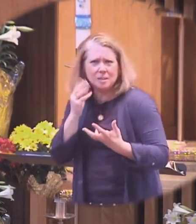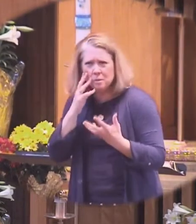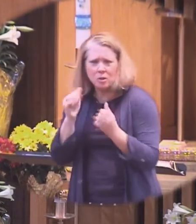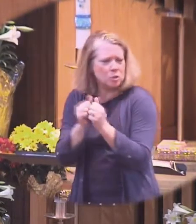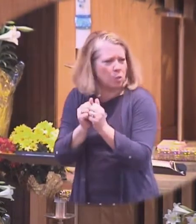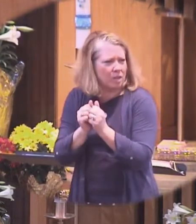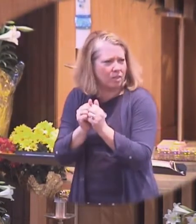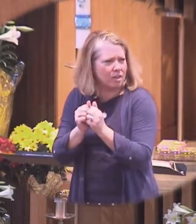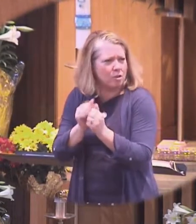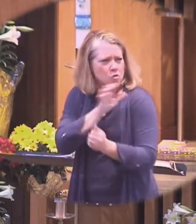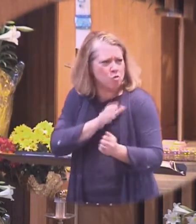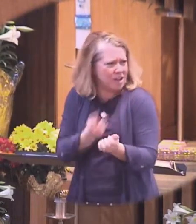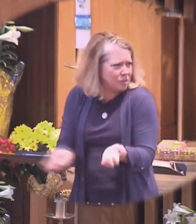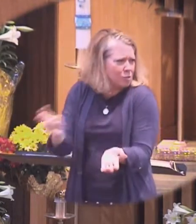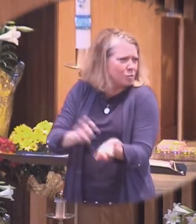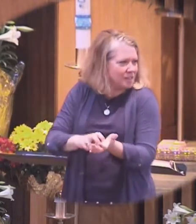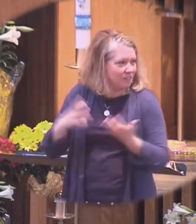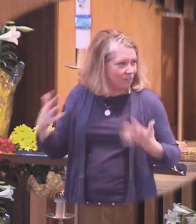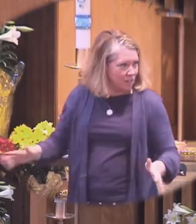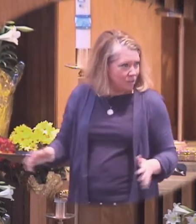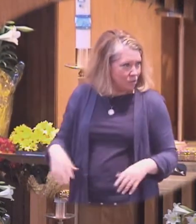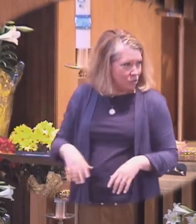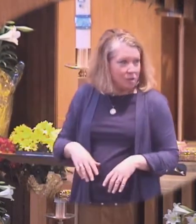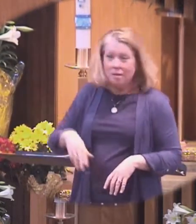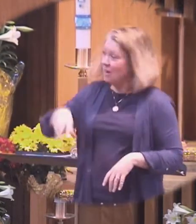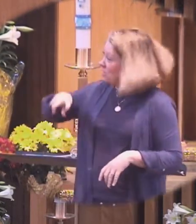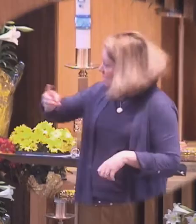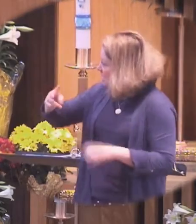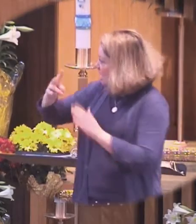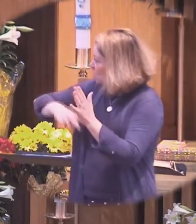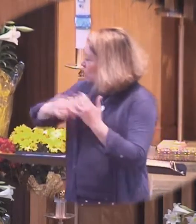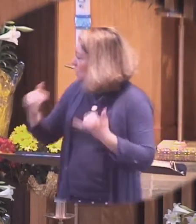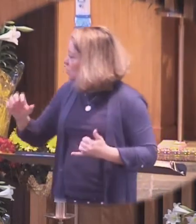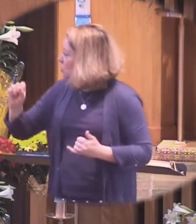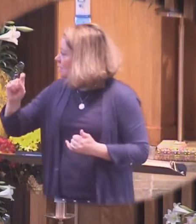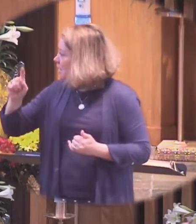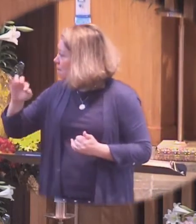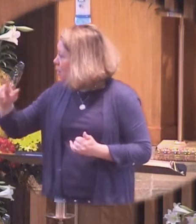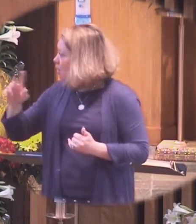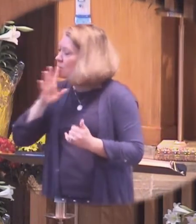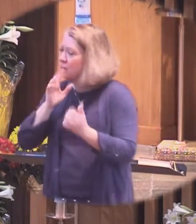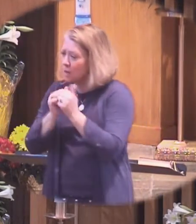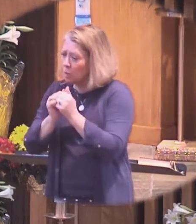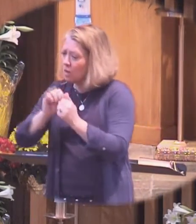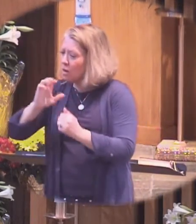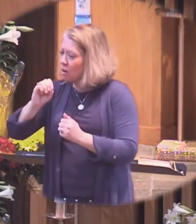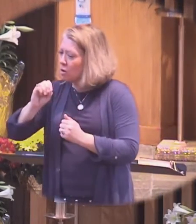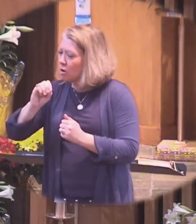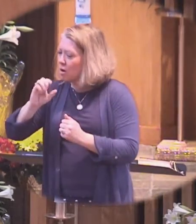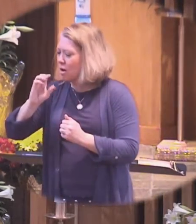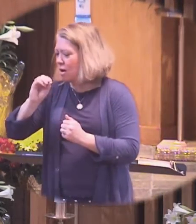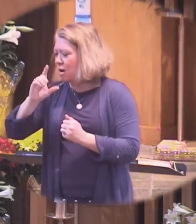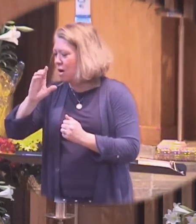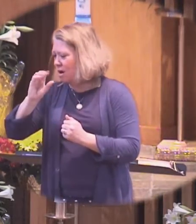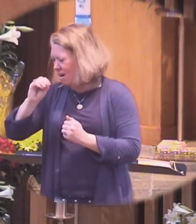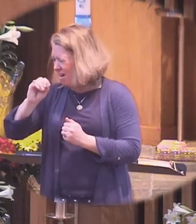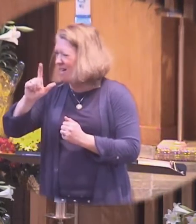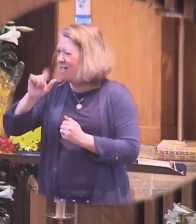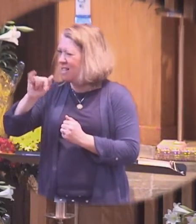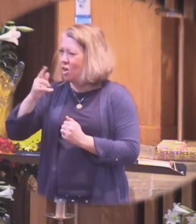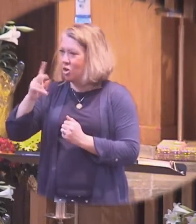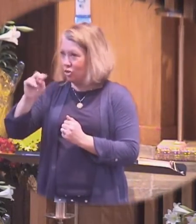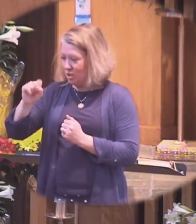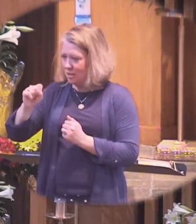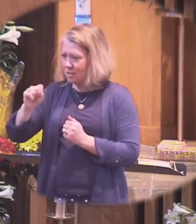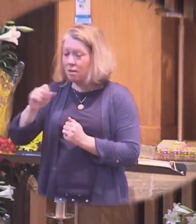that second reading that we hear today, as St. Paul speaks to the Colossians, he says to those early members of the church, great words of advice that we can